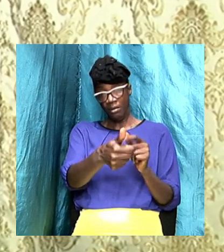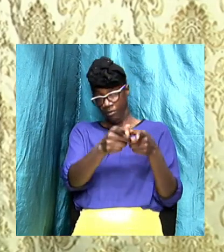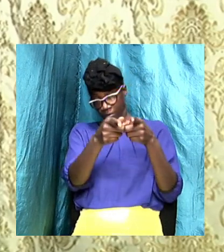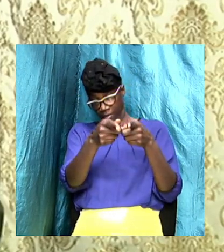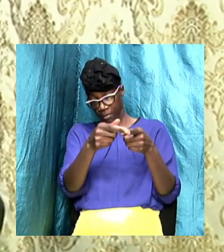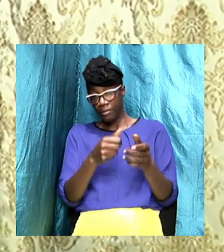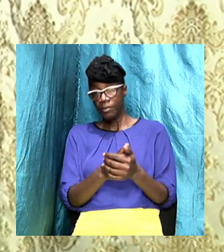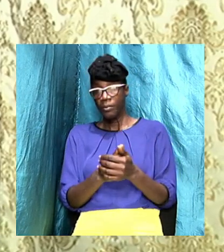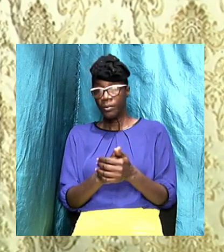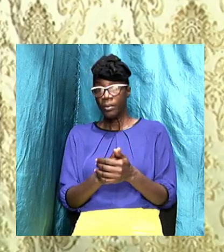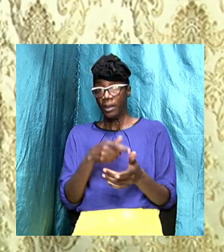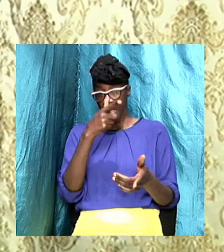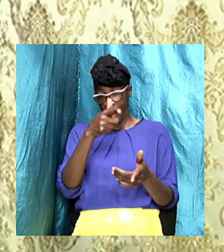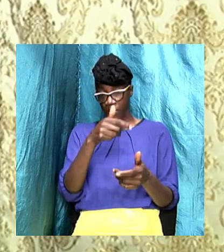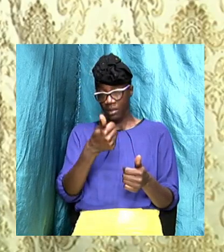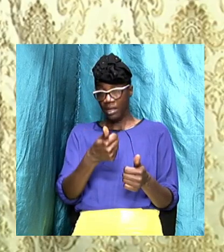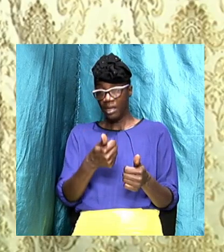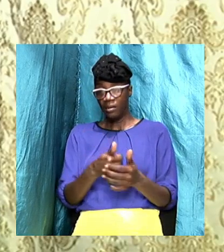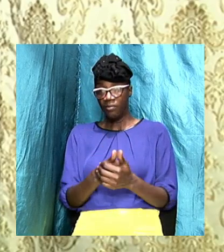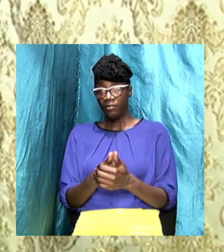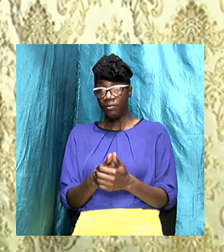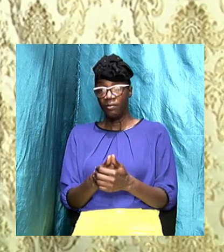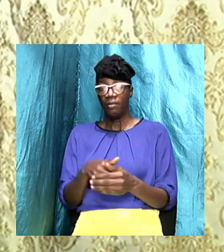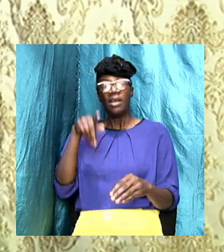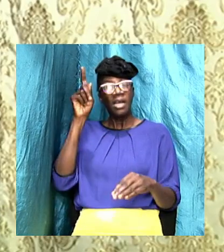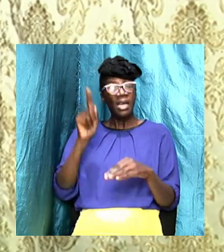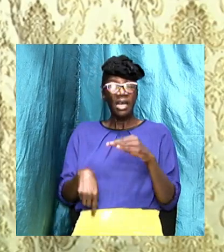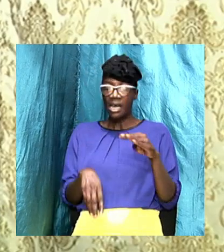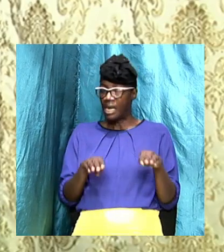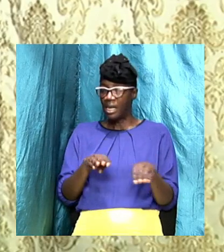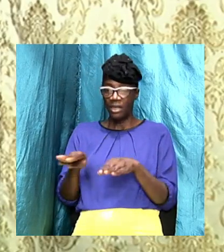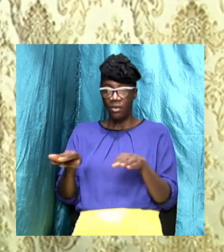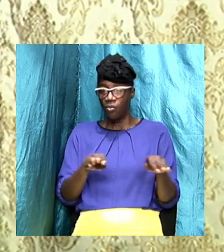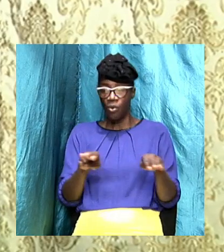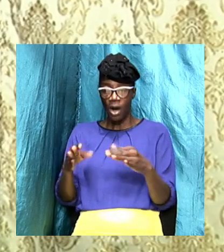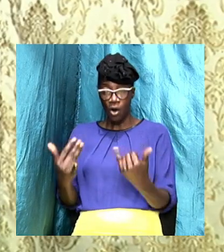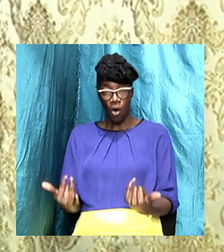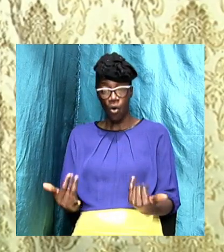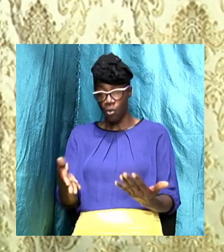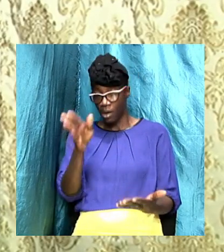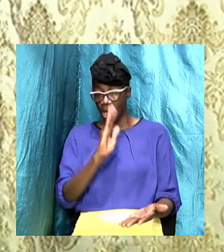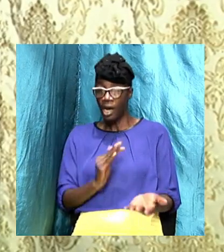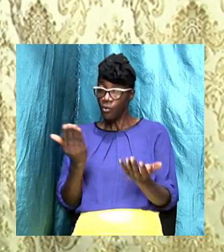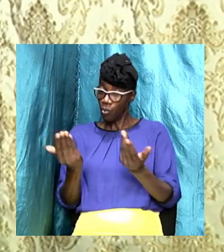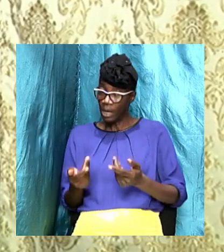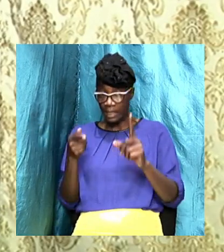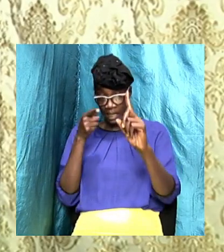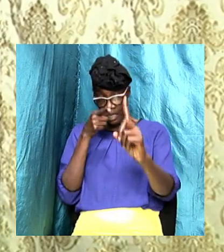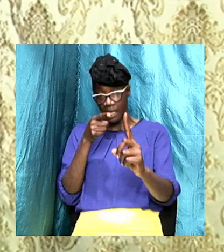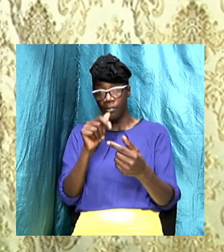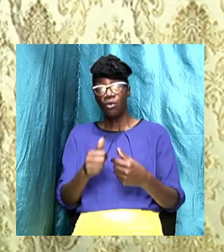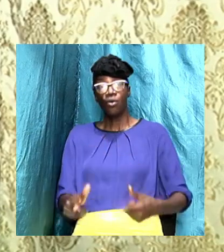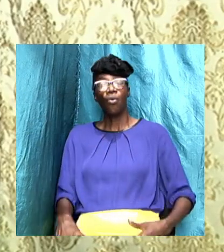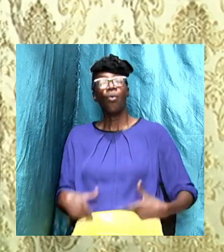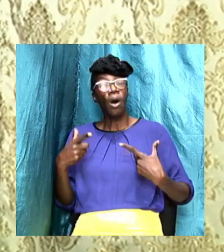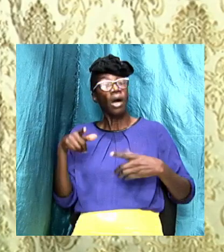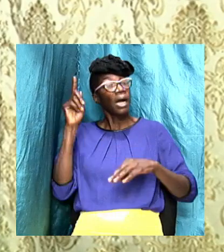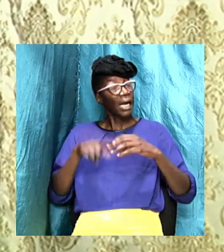should of myself, amen, I cannot walk how God wants me to walk. I cannot live